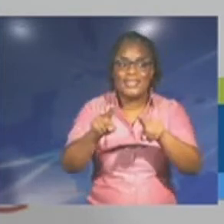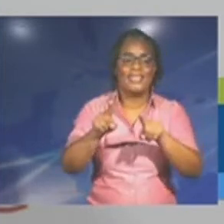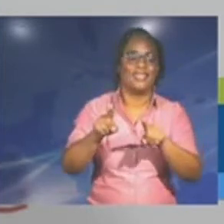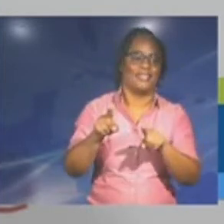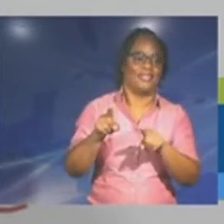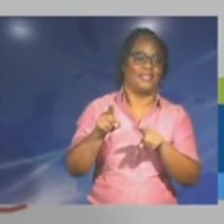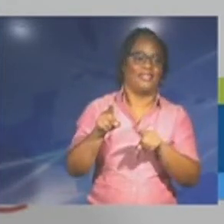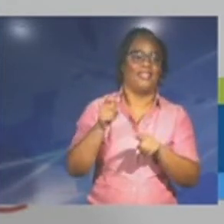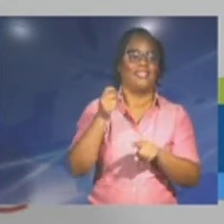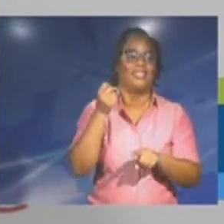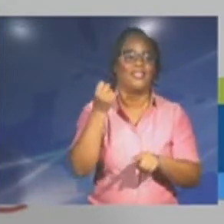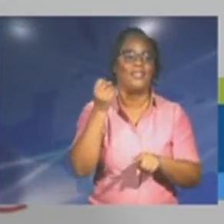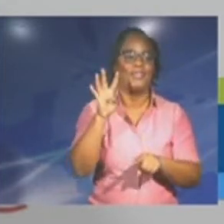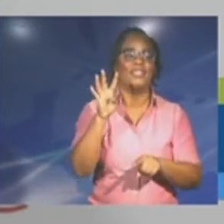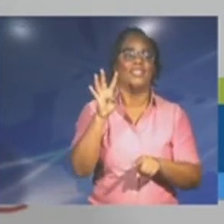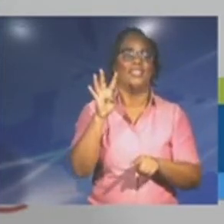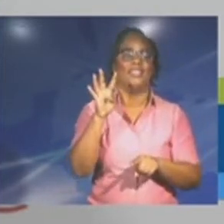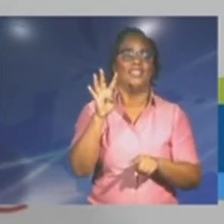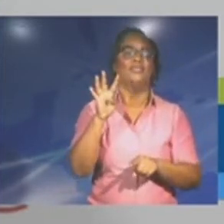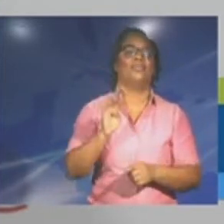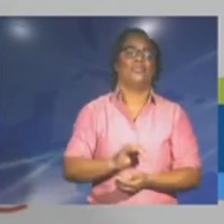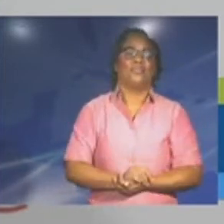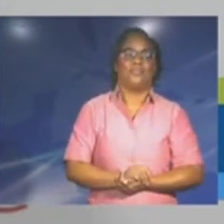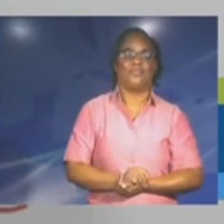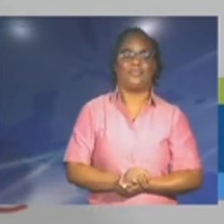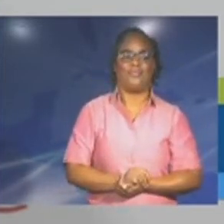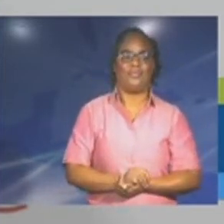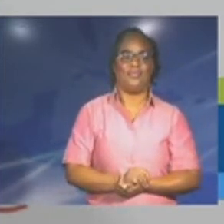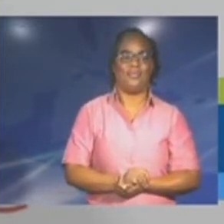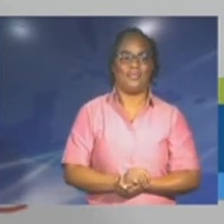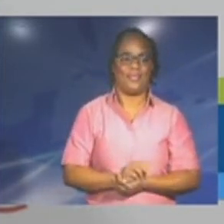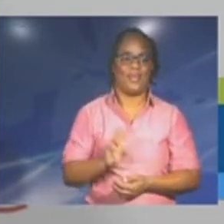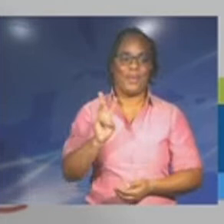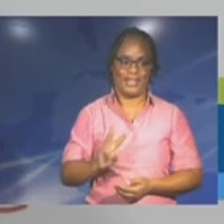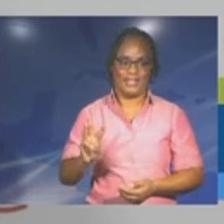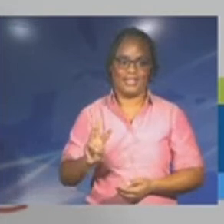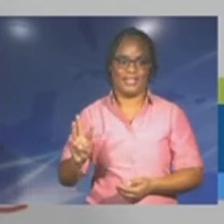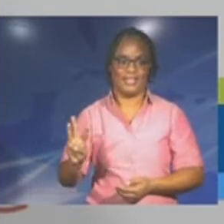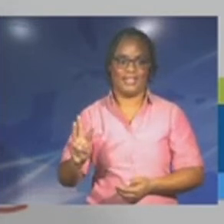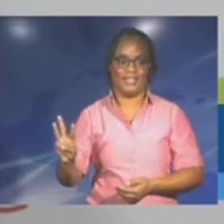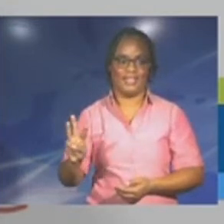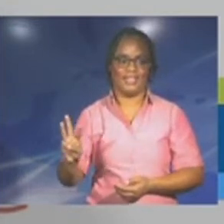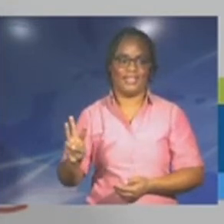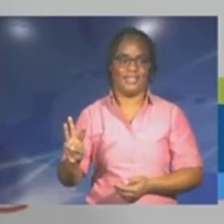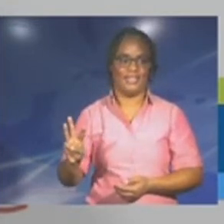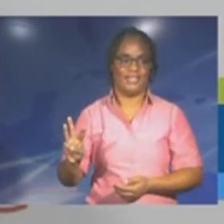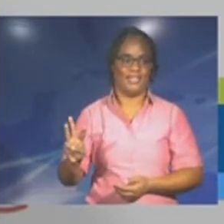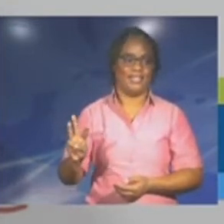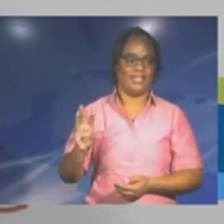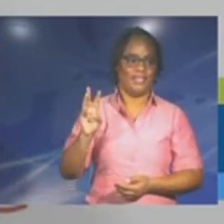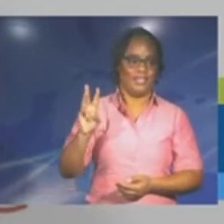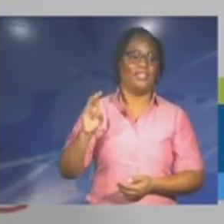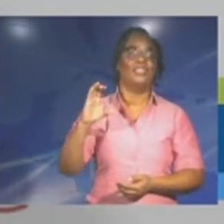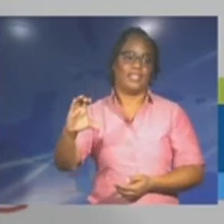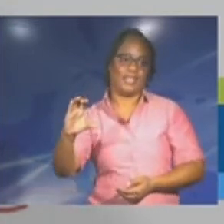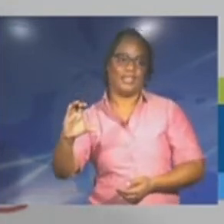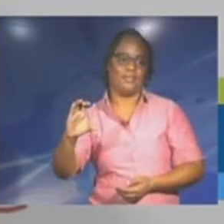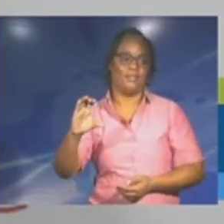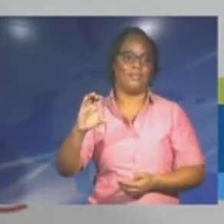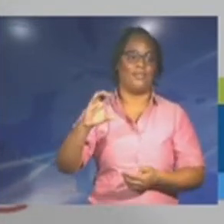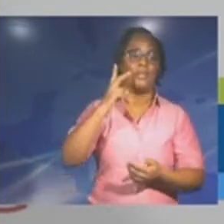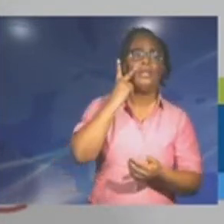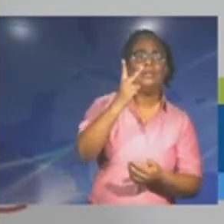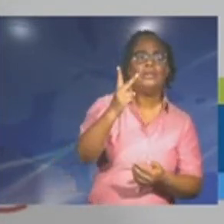14. Victoria, number of positive cases, 44. Number